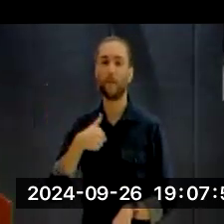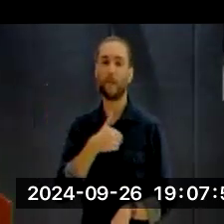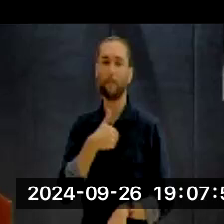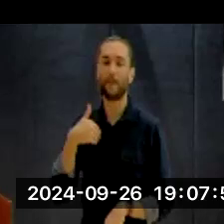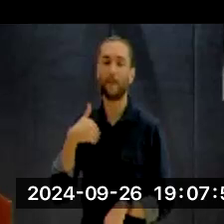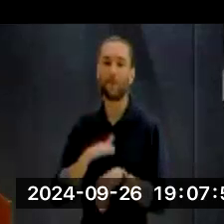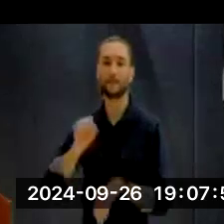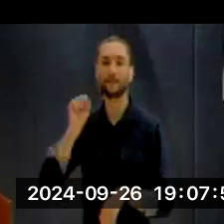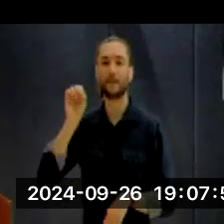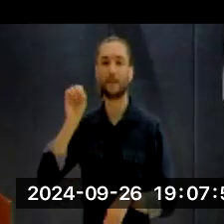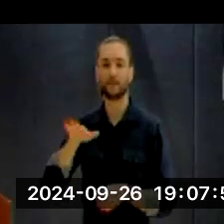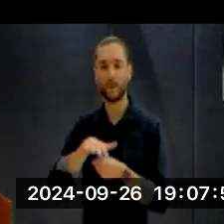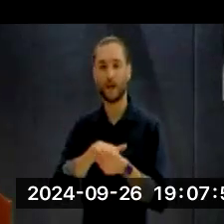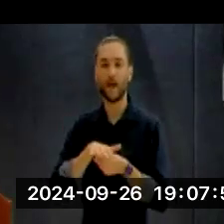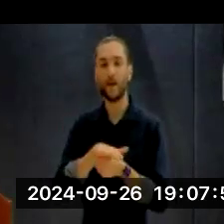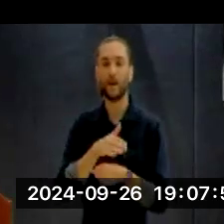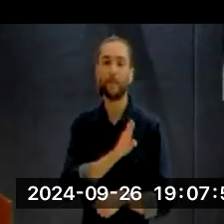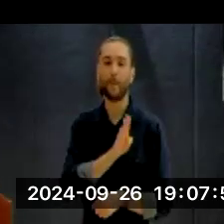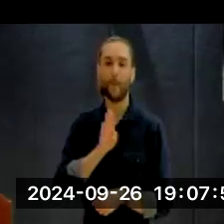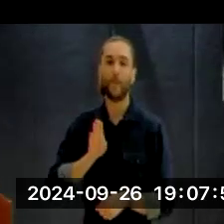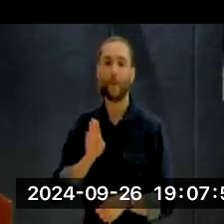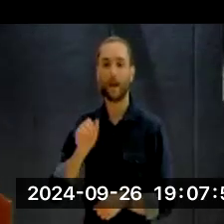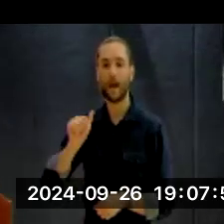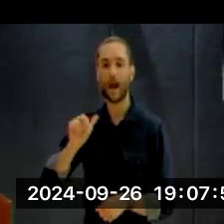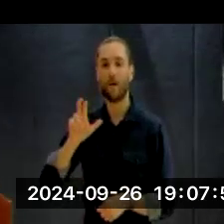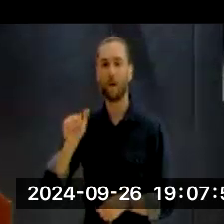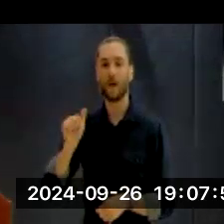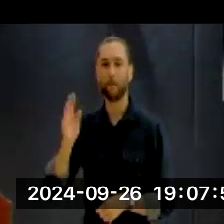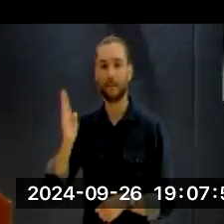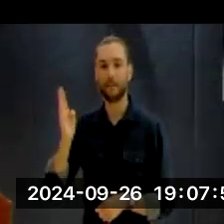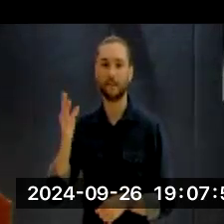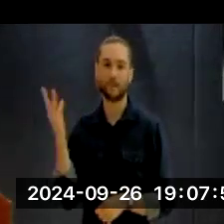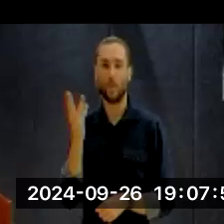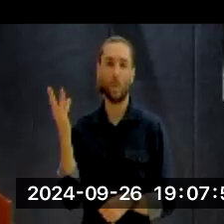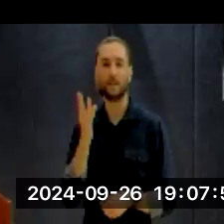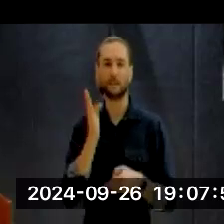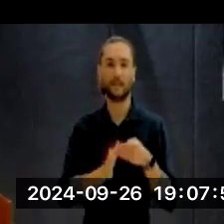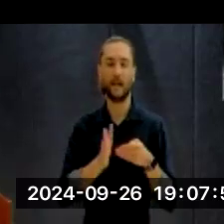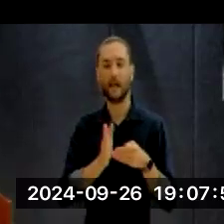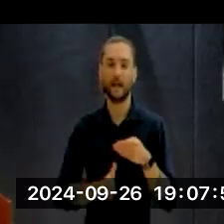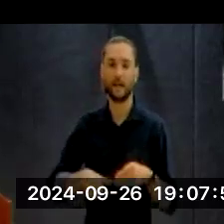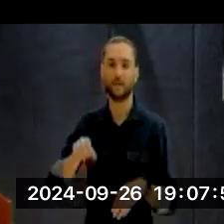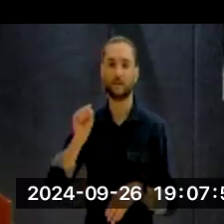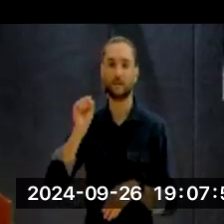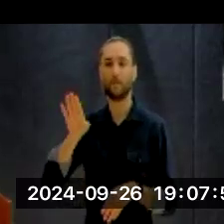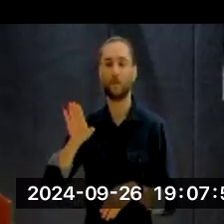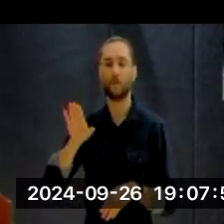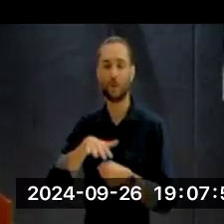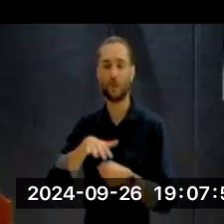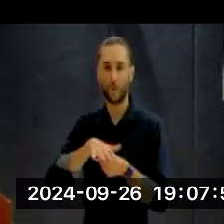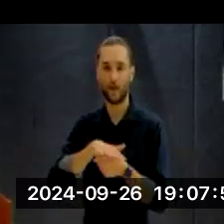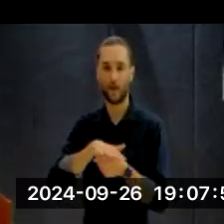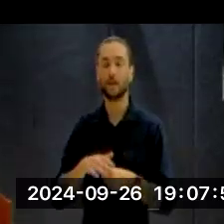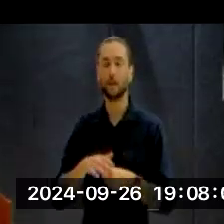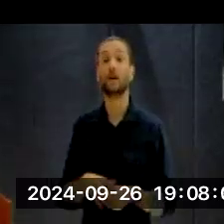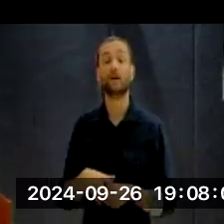Bernardino County Board, Area B, which is the west end of San Bernardino County. One